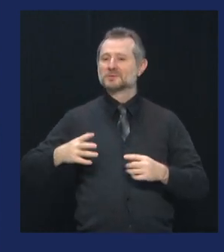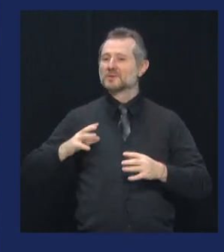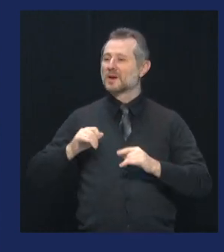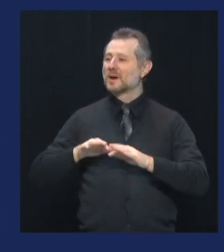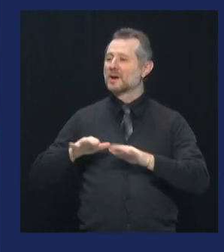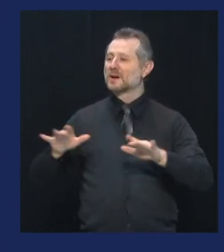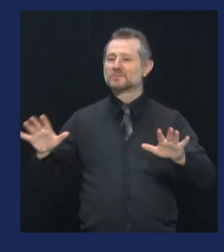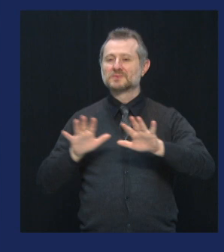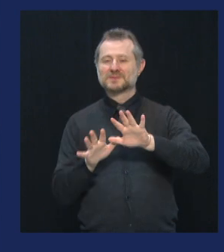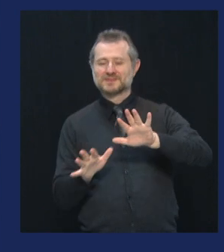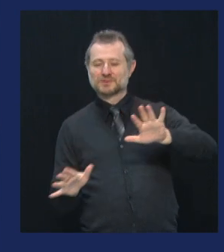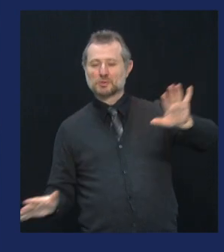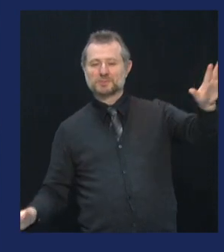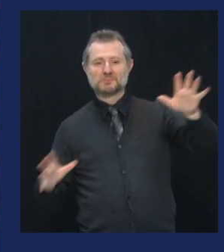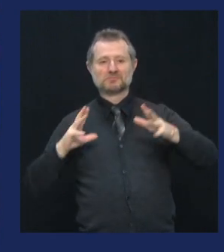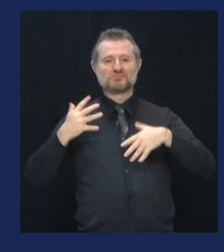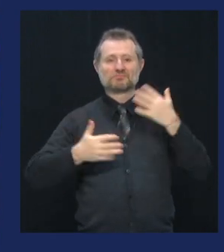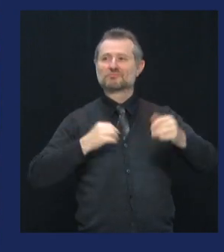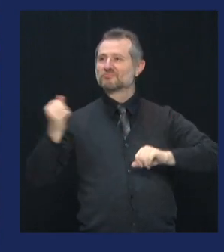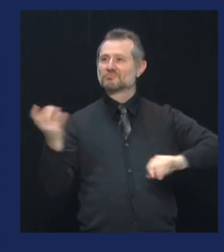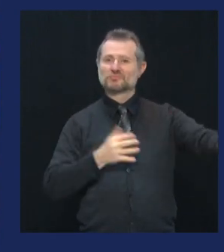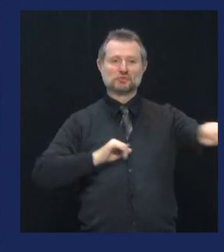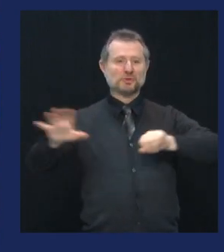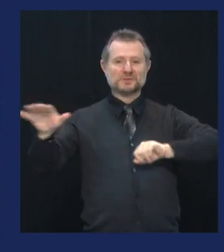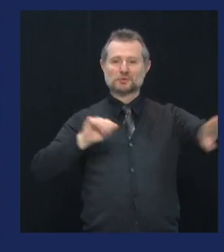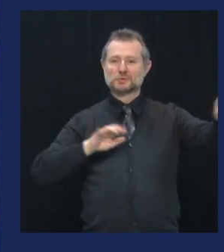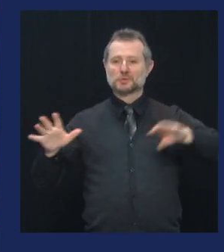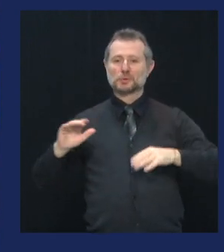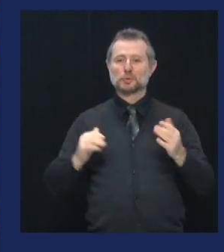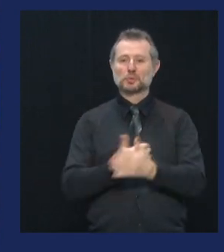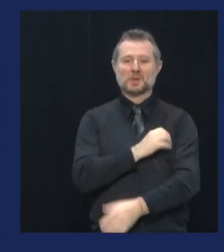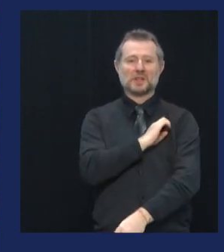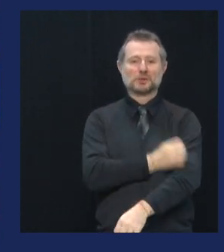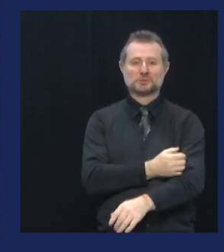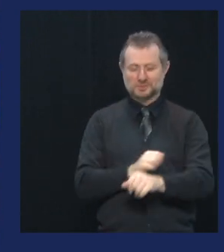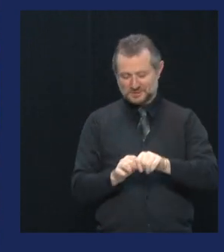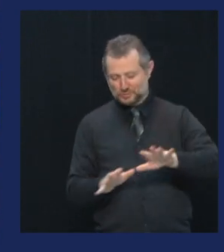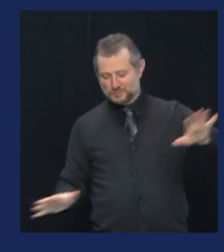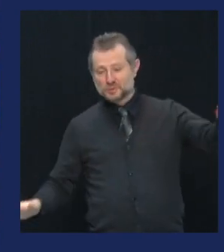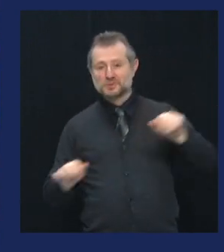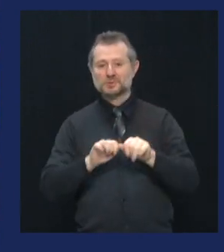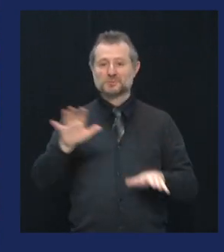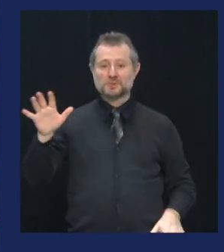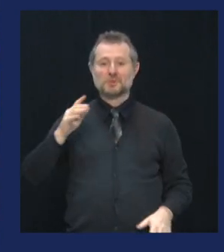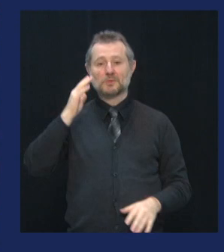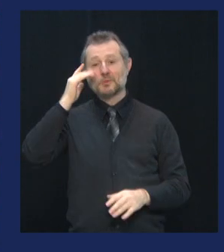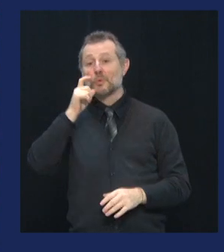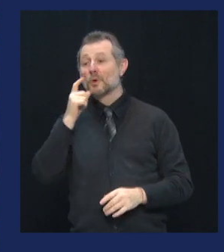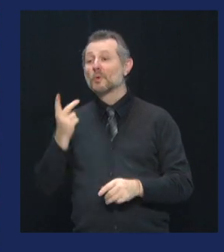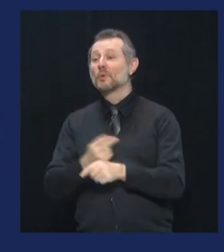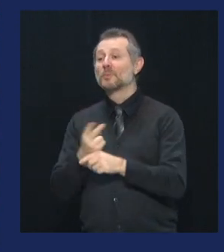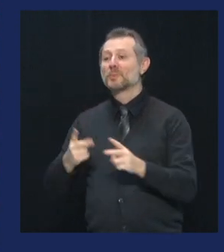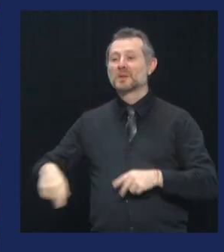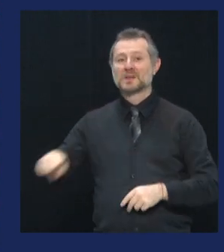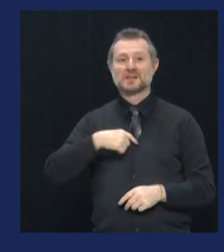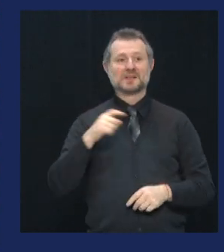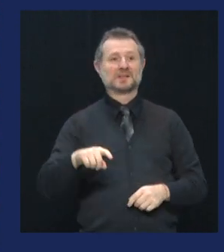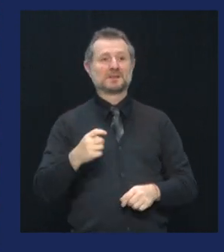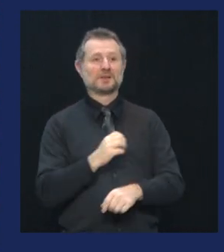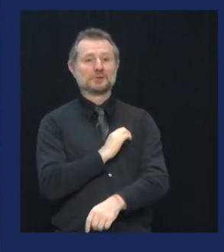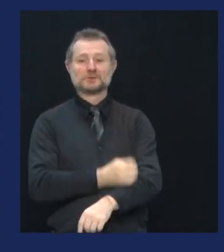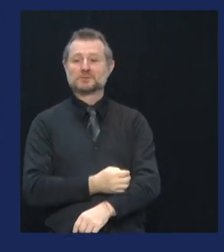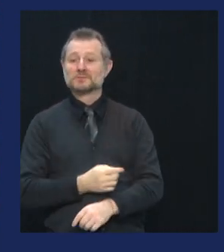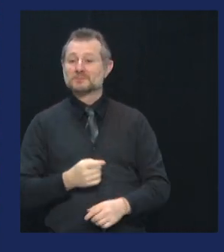renewable energy can be generated with the places where the energy is consumed. In our state,